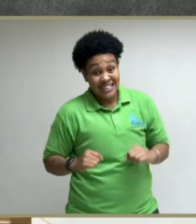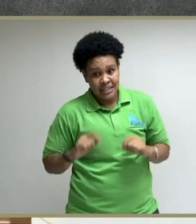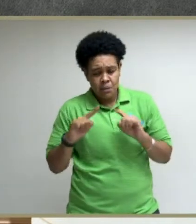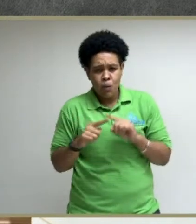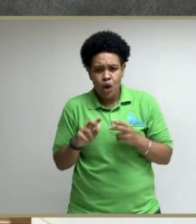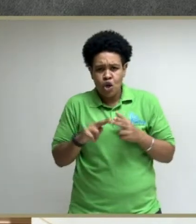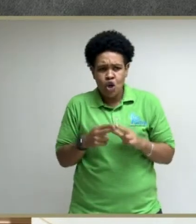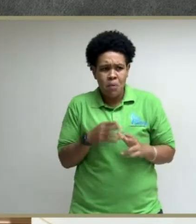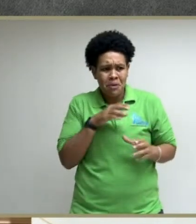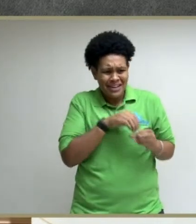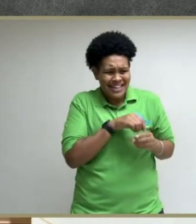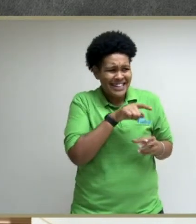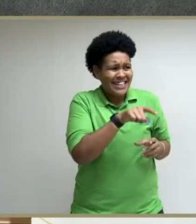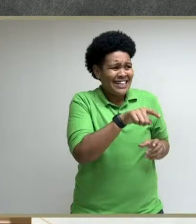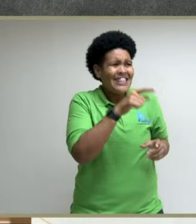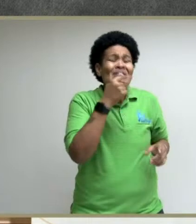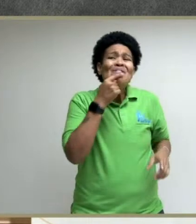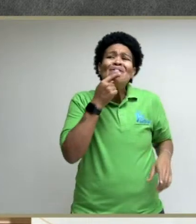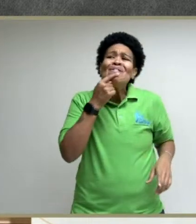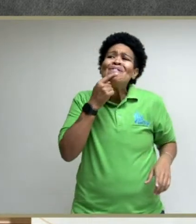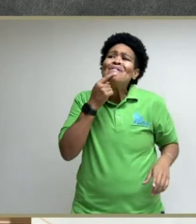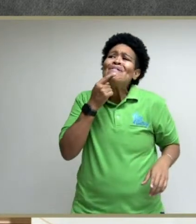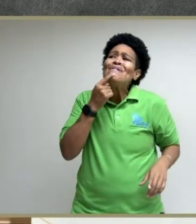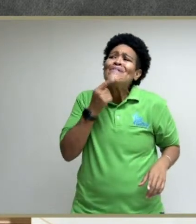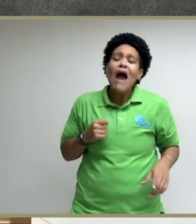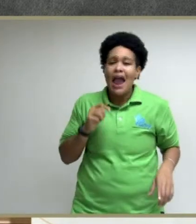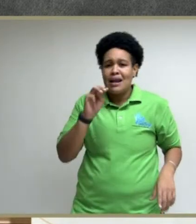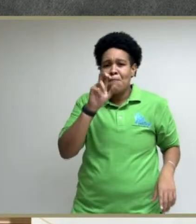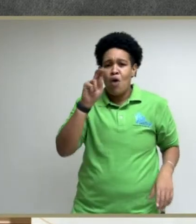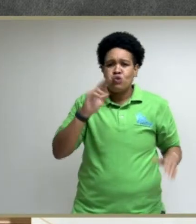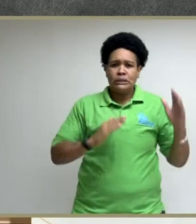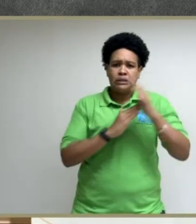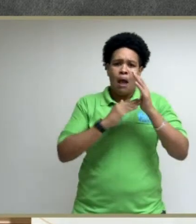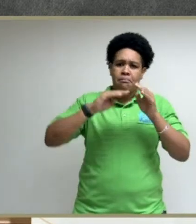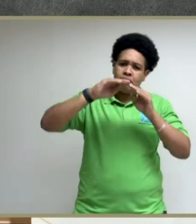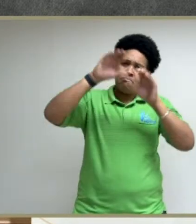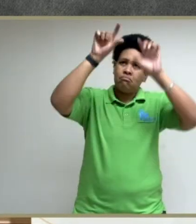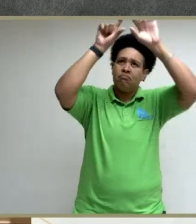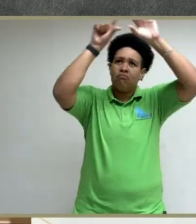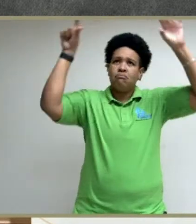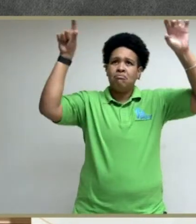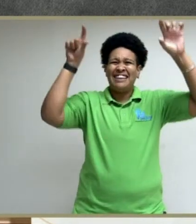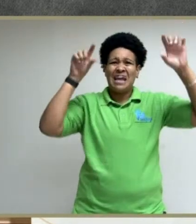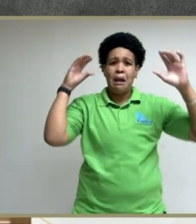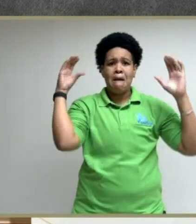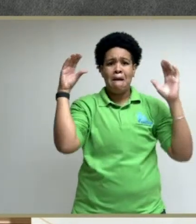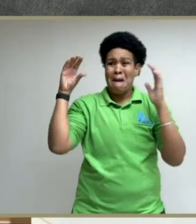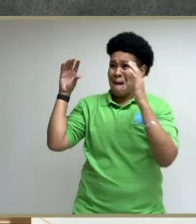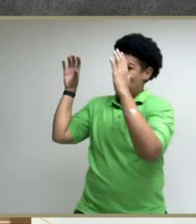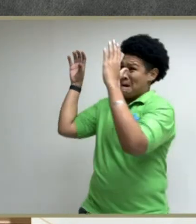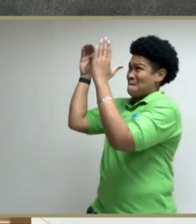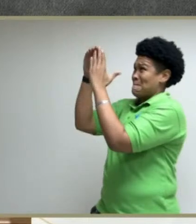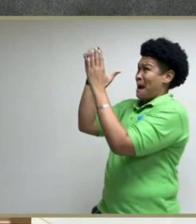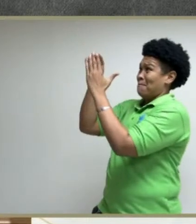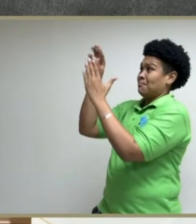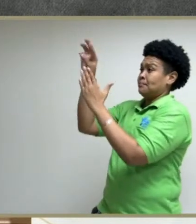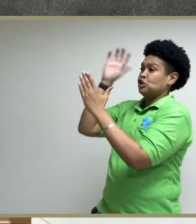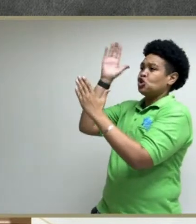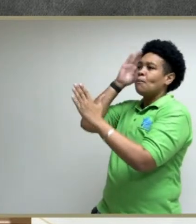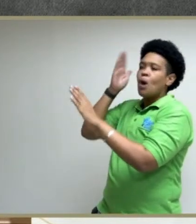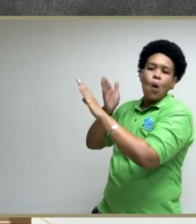in that very maroon red, above 600 beds being occupied. But if we went down to